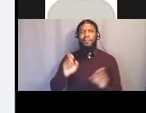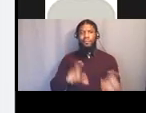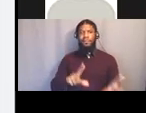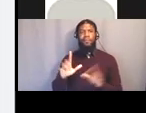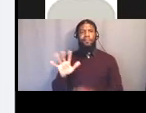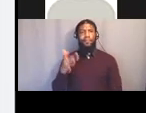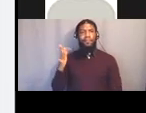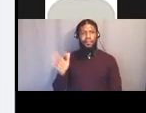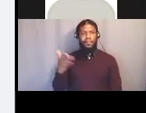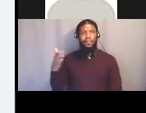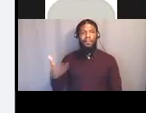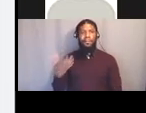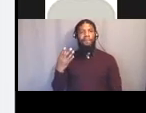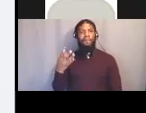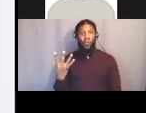4.